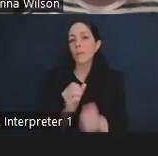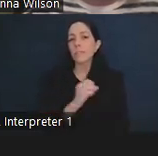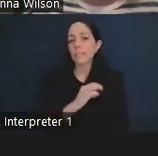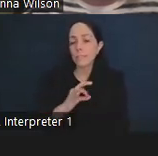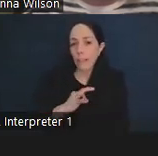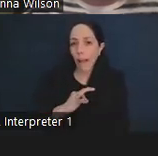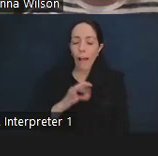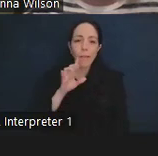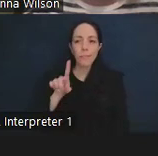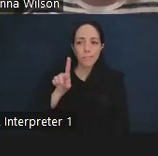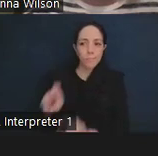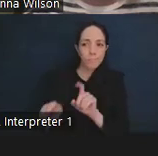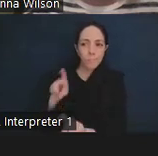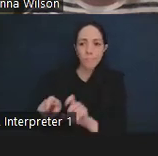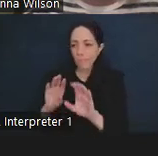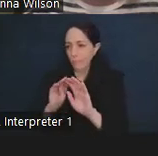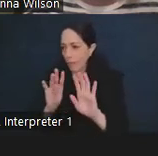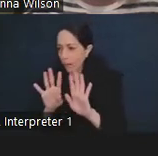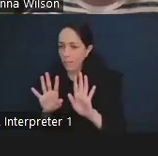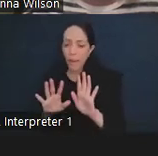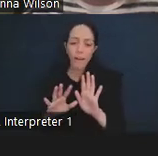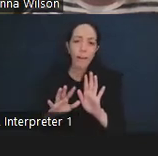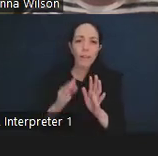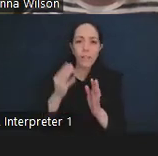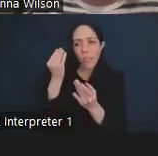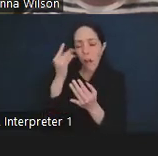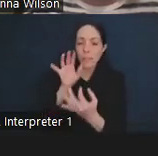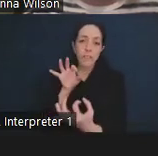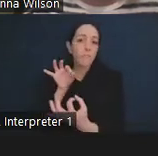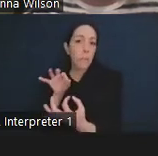to bring forth their thoughts about what